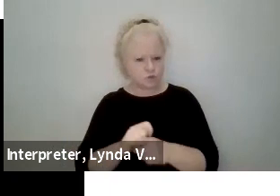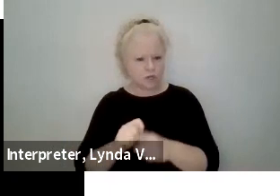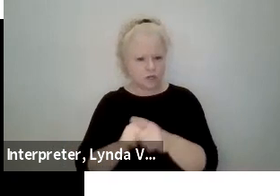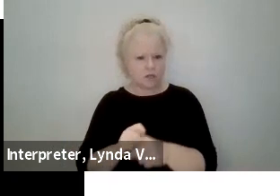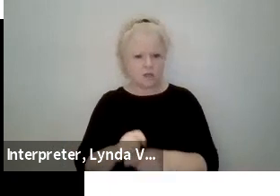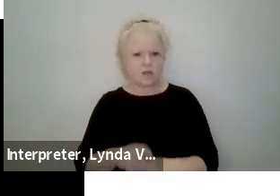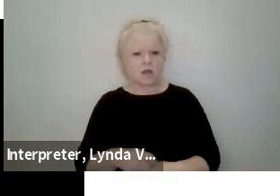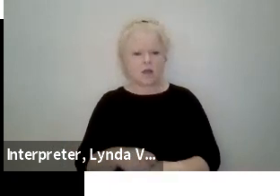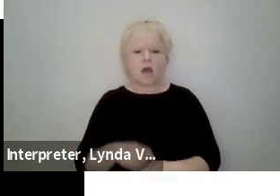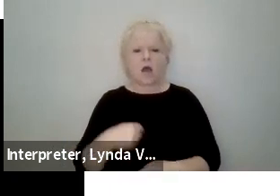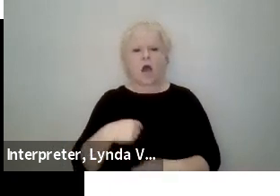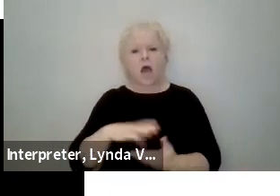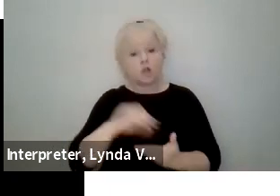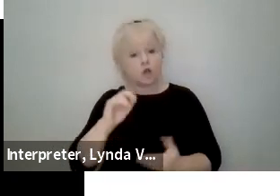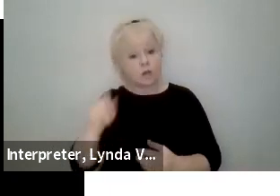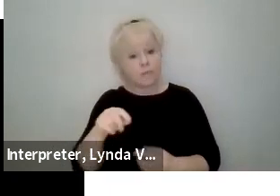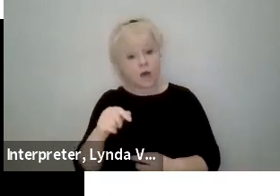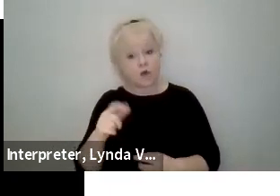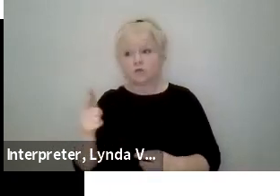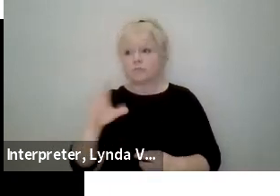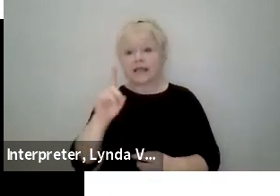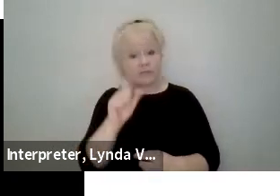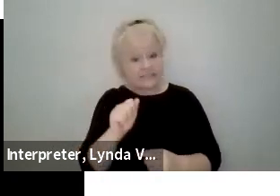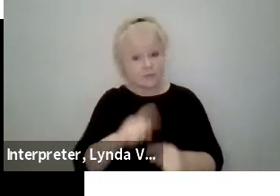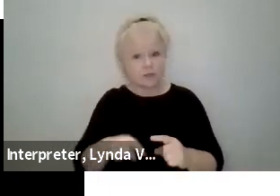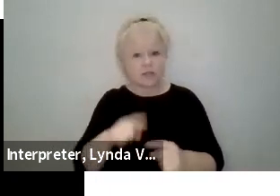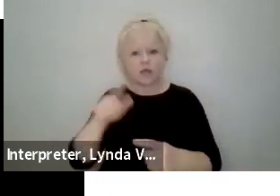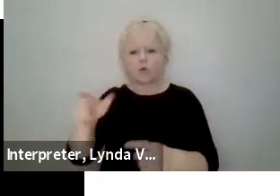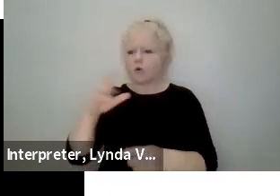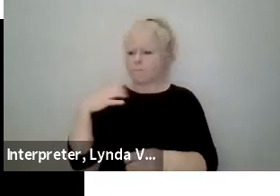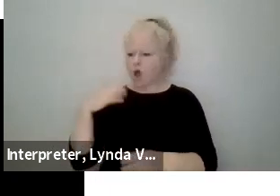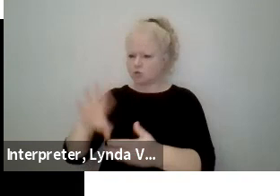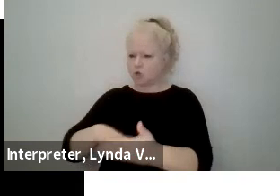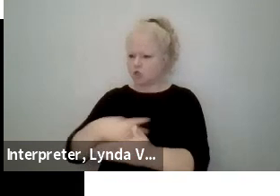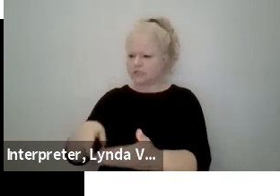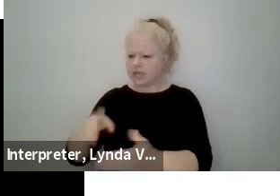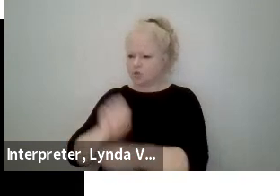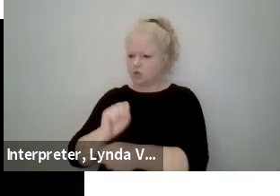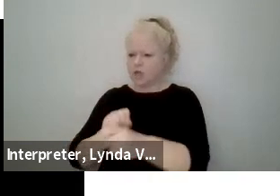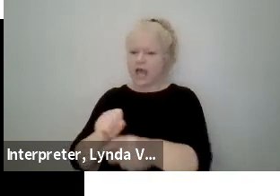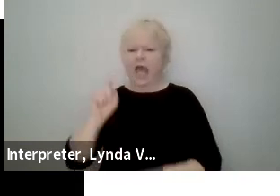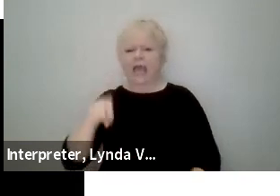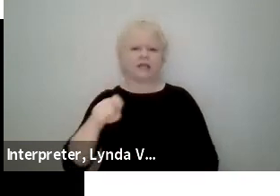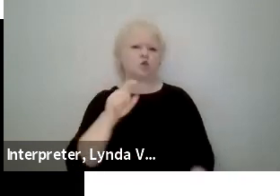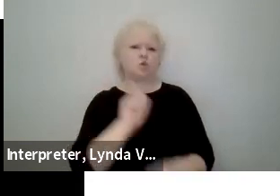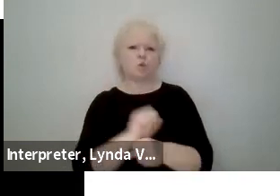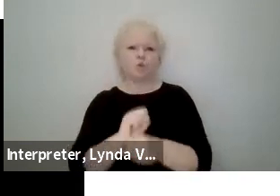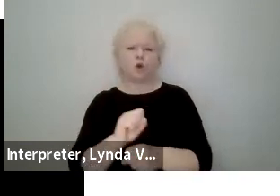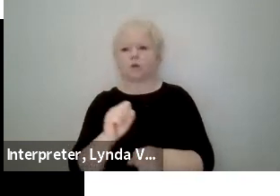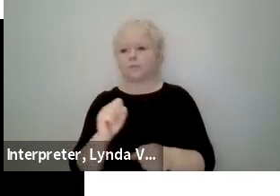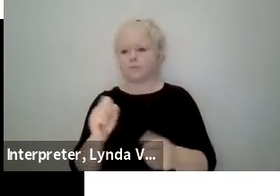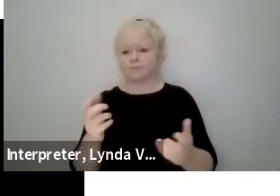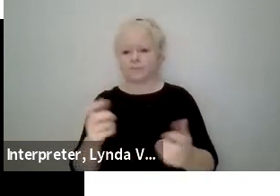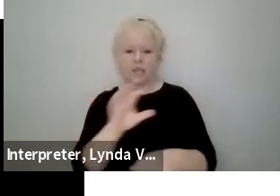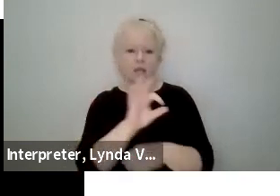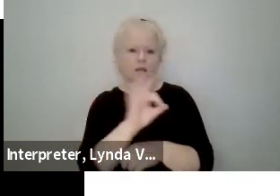flexibility, because you never know what type of schedule your boss will want you to work. He can say, hey, Sam, I need you to come in today and work a